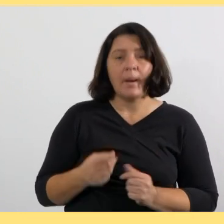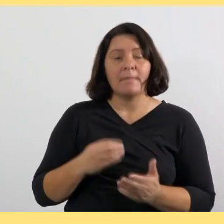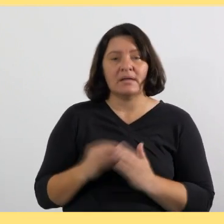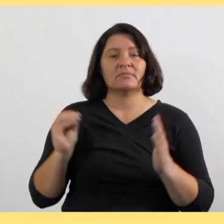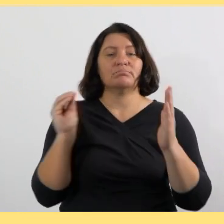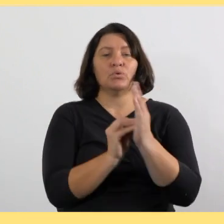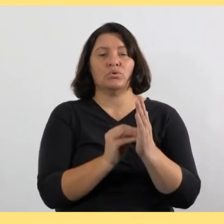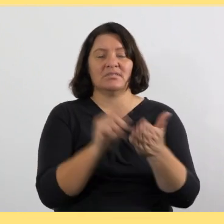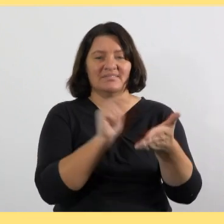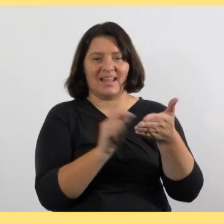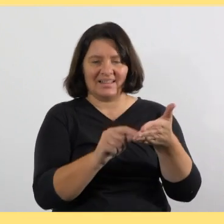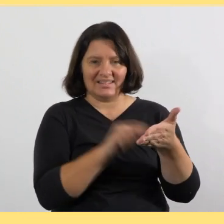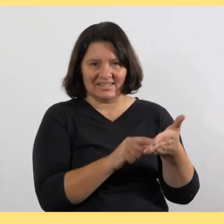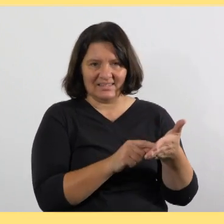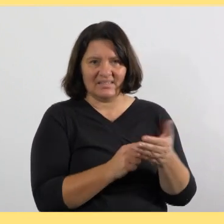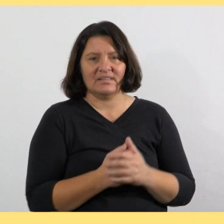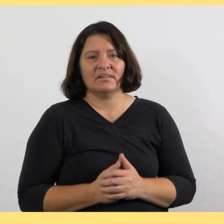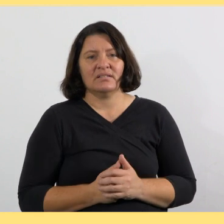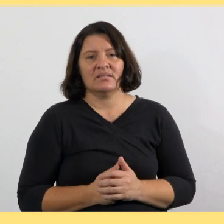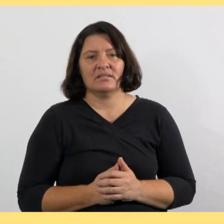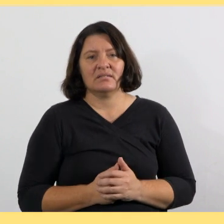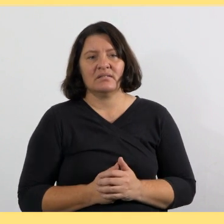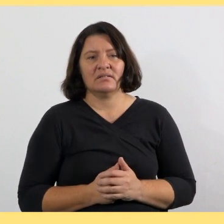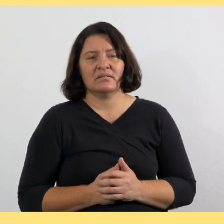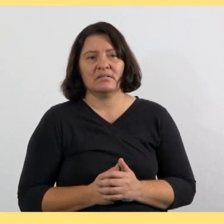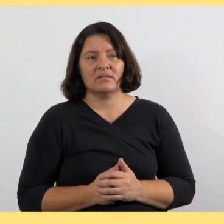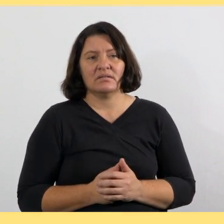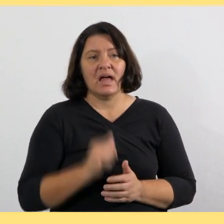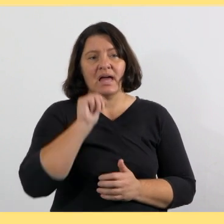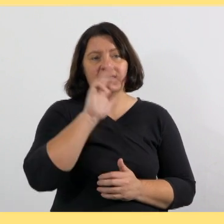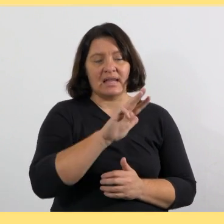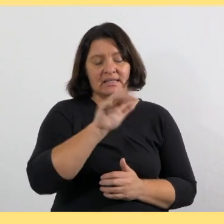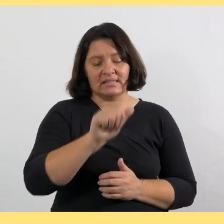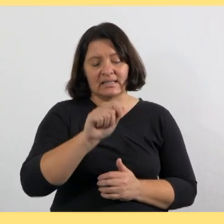that, please punch these figures. You will say